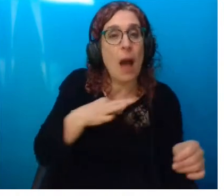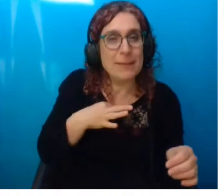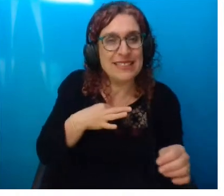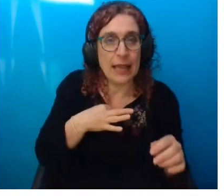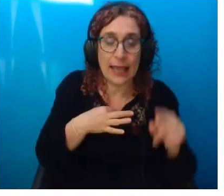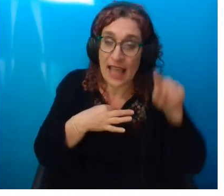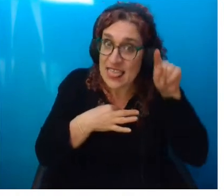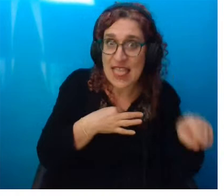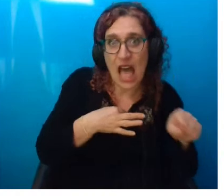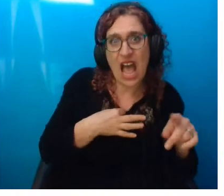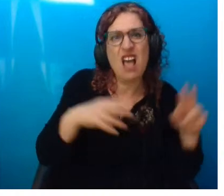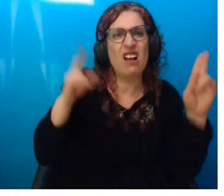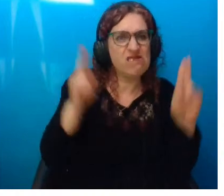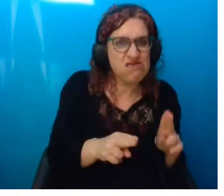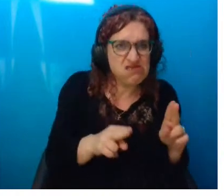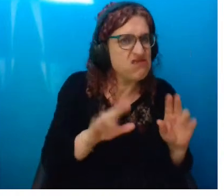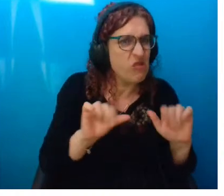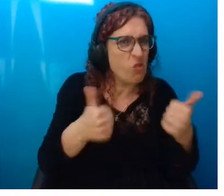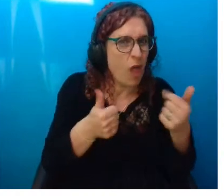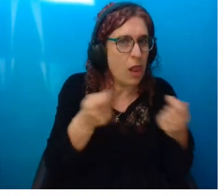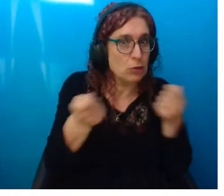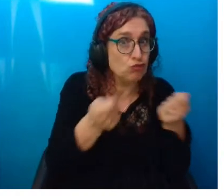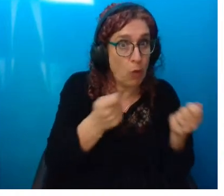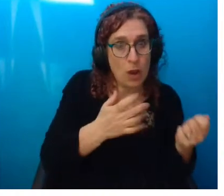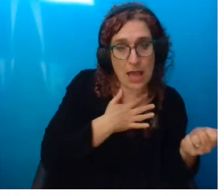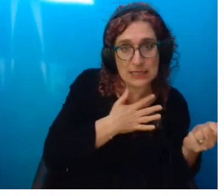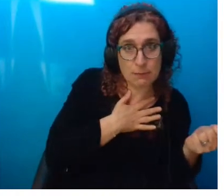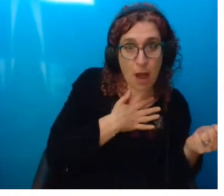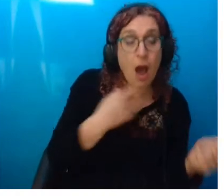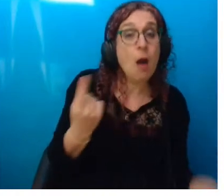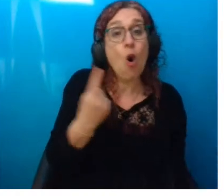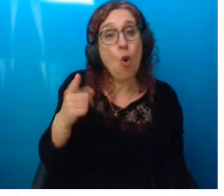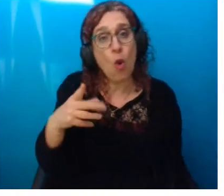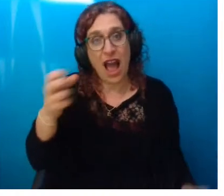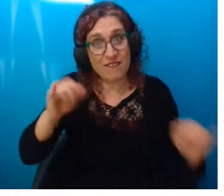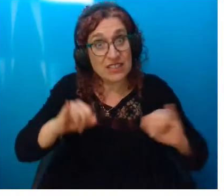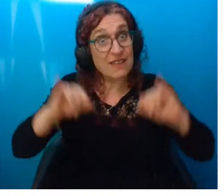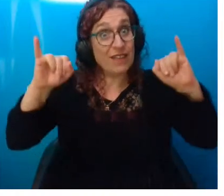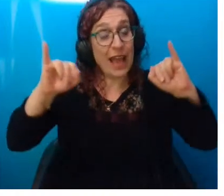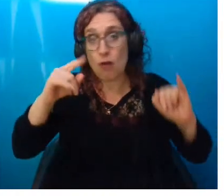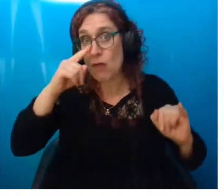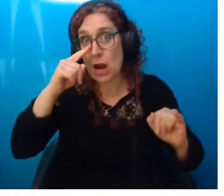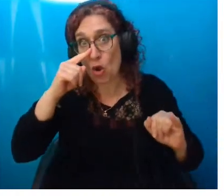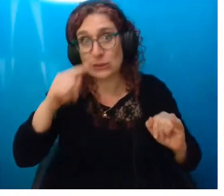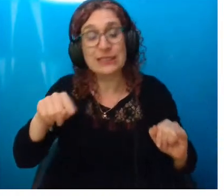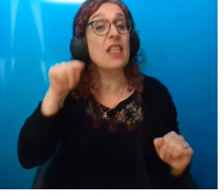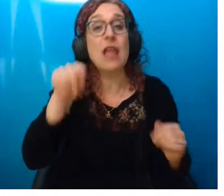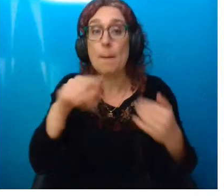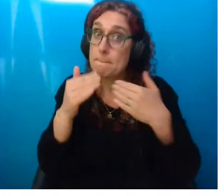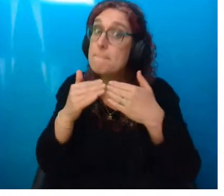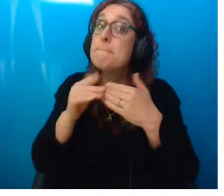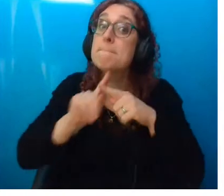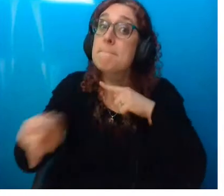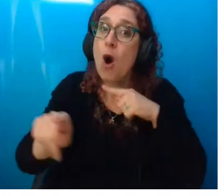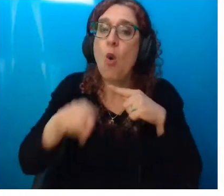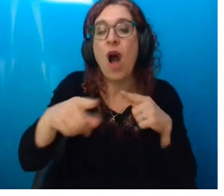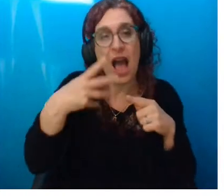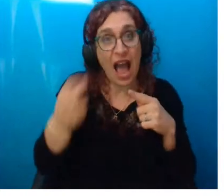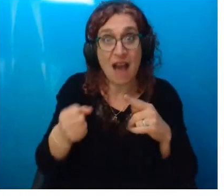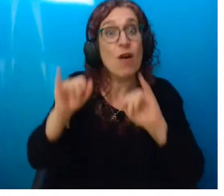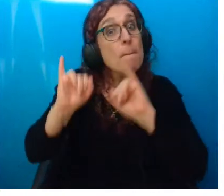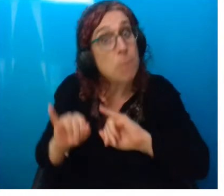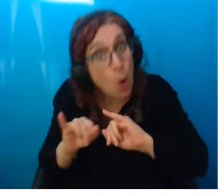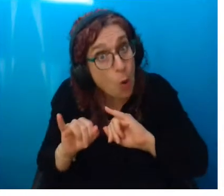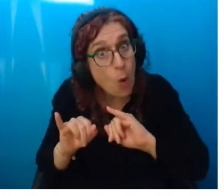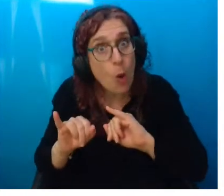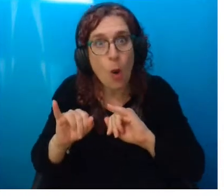controlled asthma, whereas those with moderate and severe rhinitis are nearly 5 times more likely to have poor asthma control. And